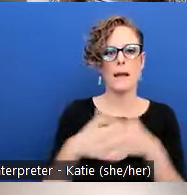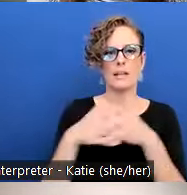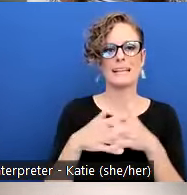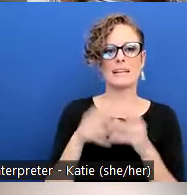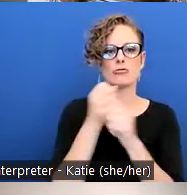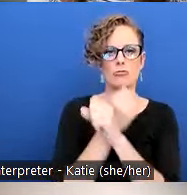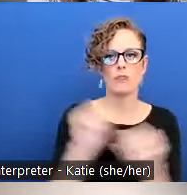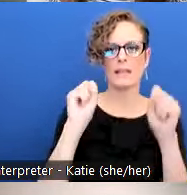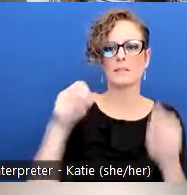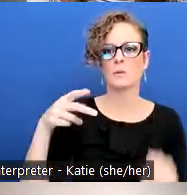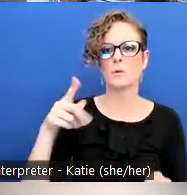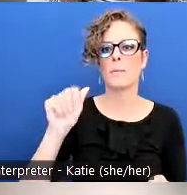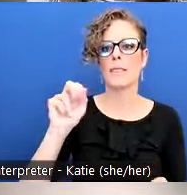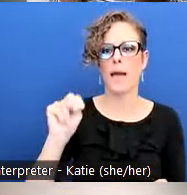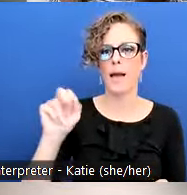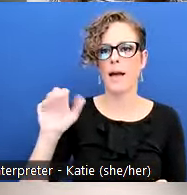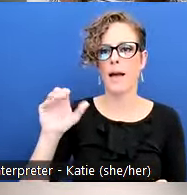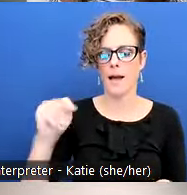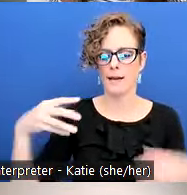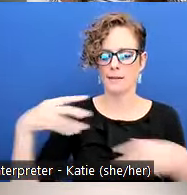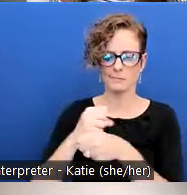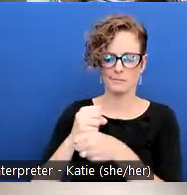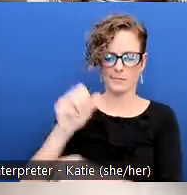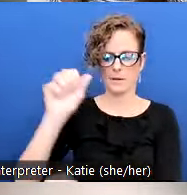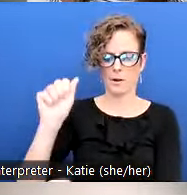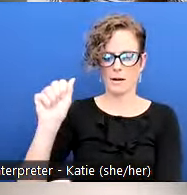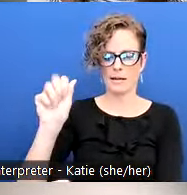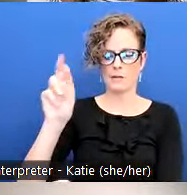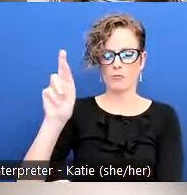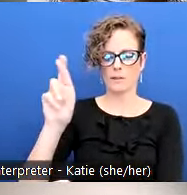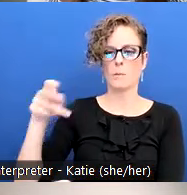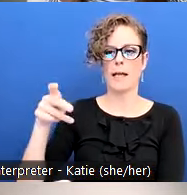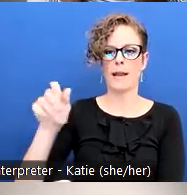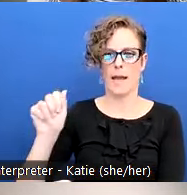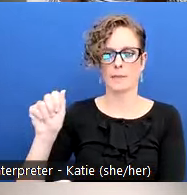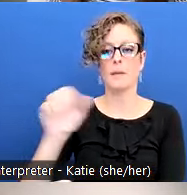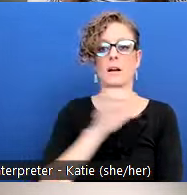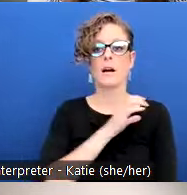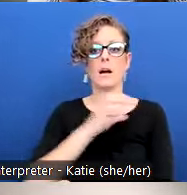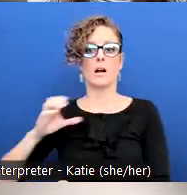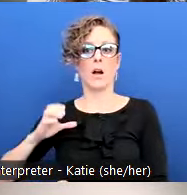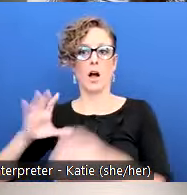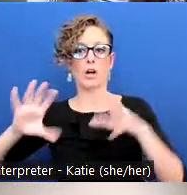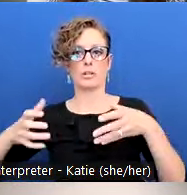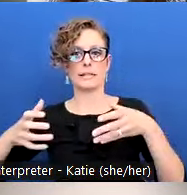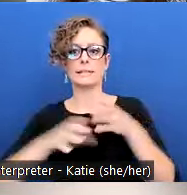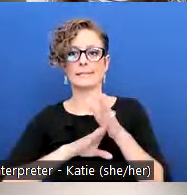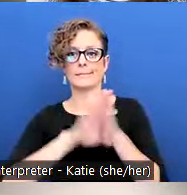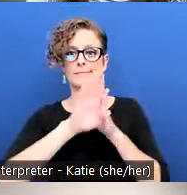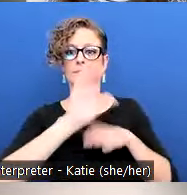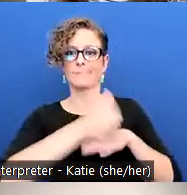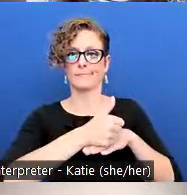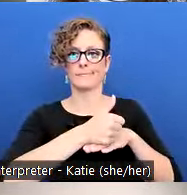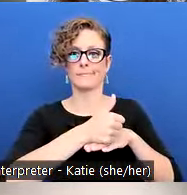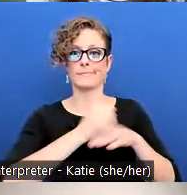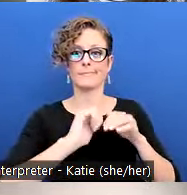is funding that was provided to Colorado by Congress to respond to the COVID-19 pandemic.